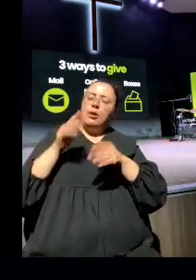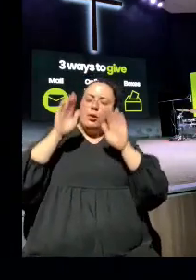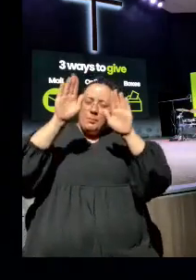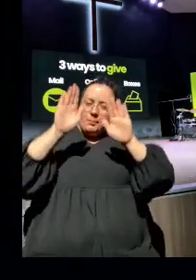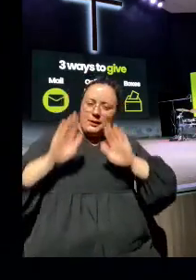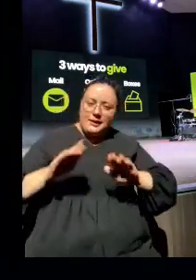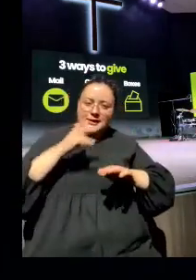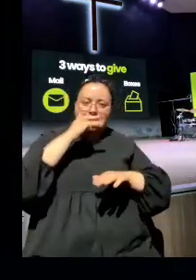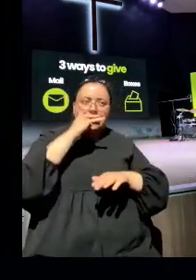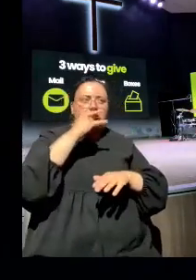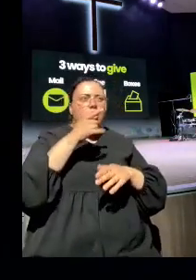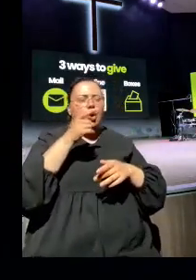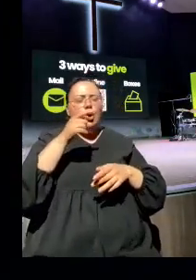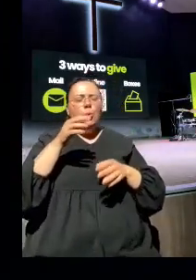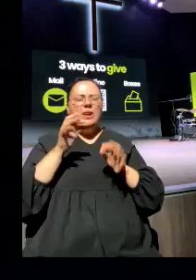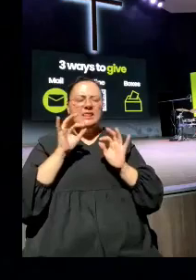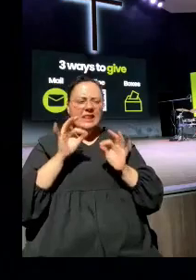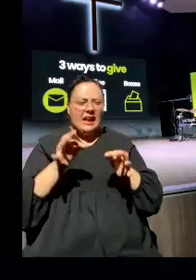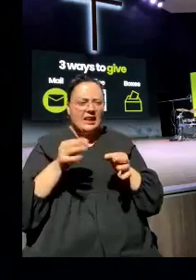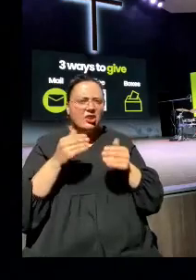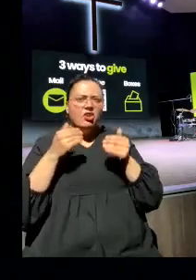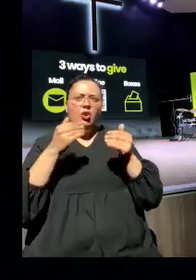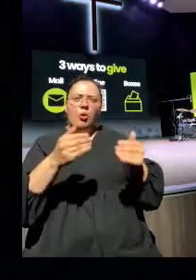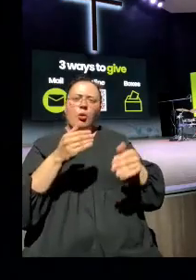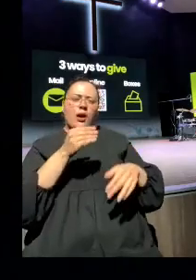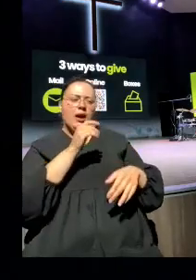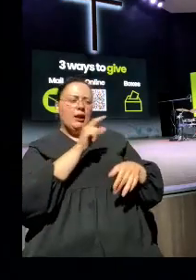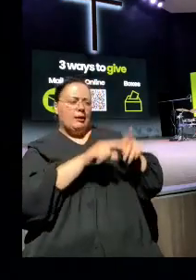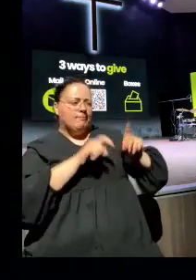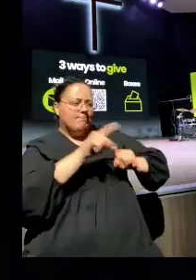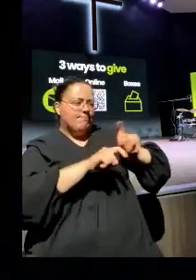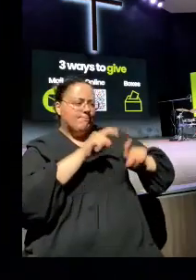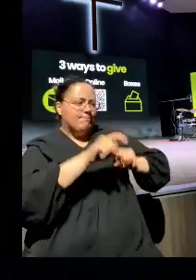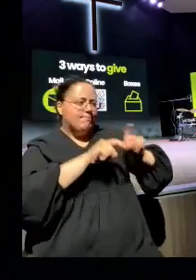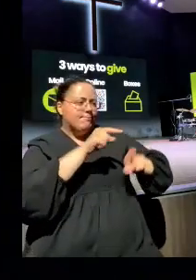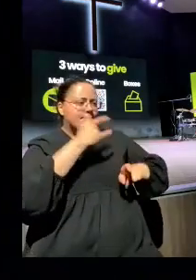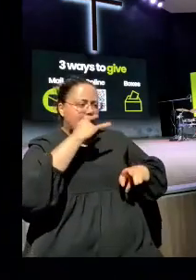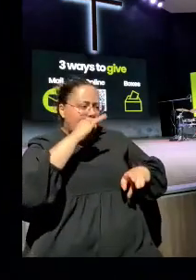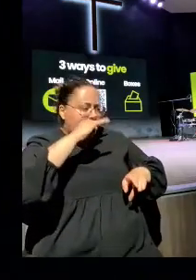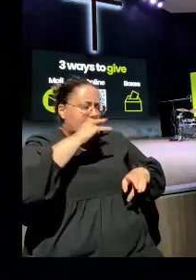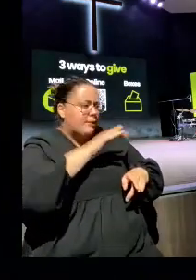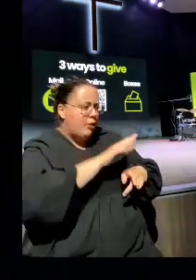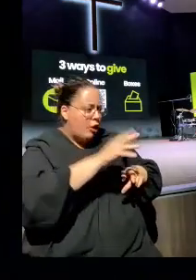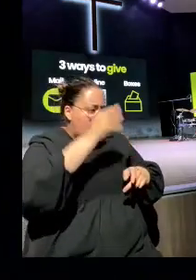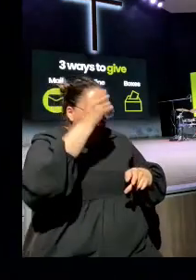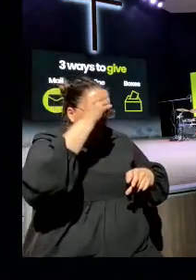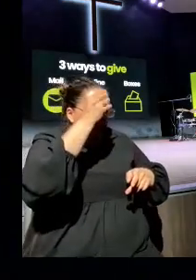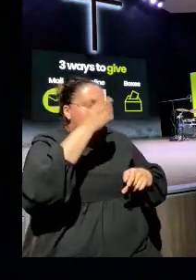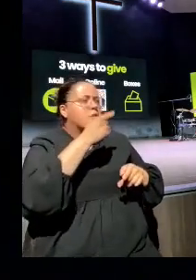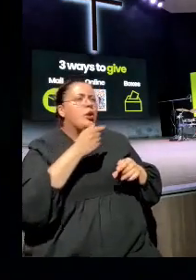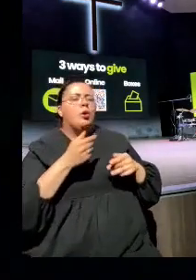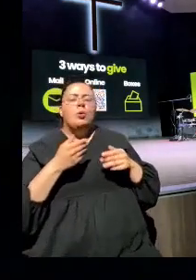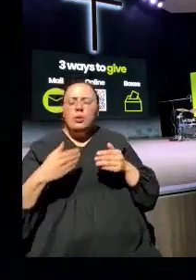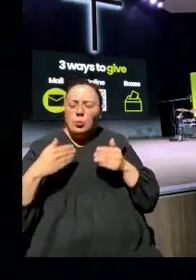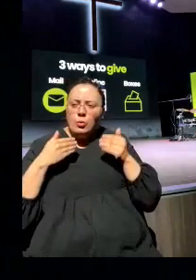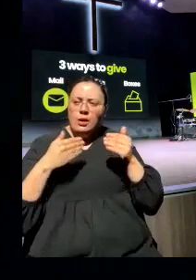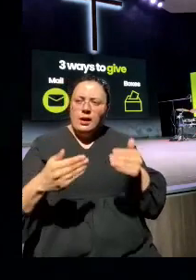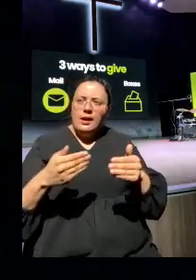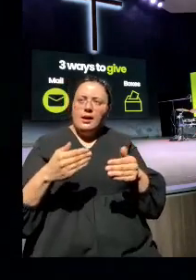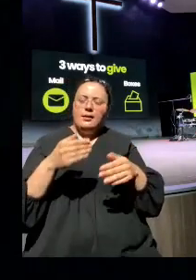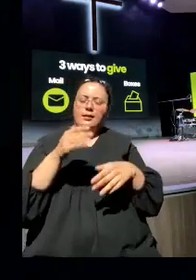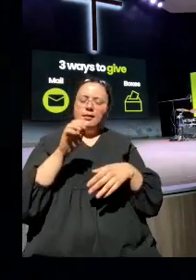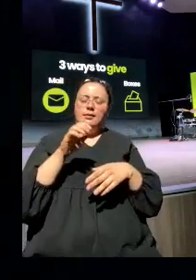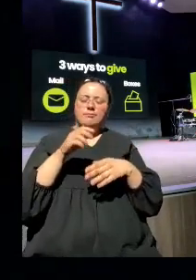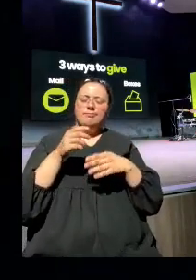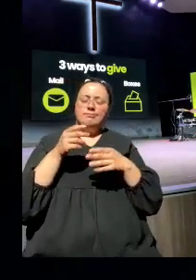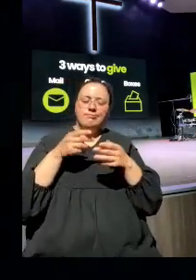some advice? We went to Elevate Student Ministries and we asked some teens to respond to a couple questions to give parents